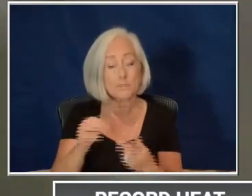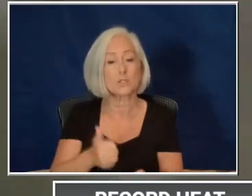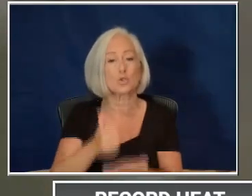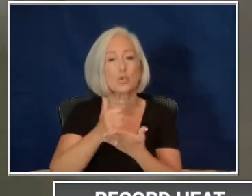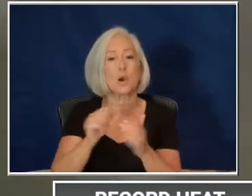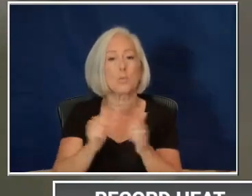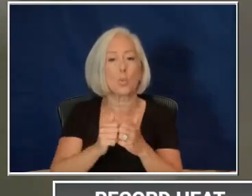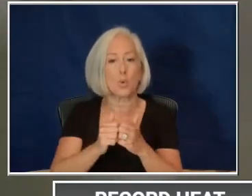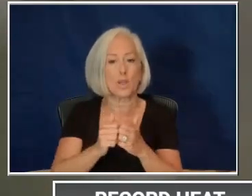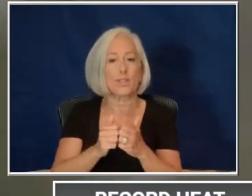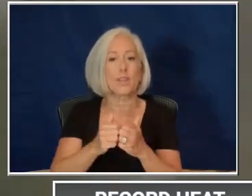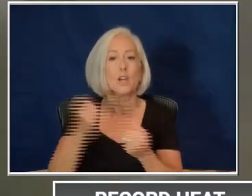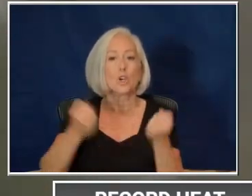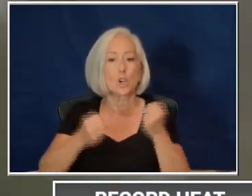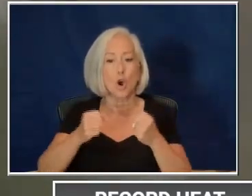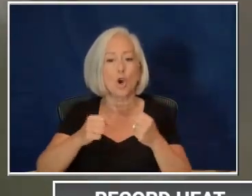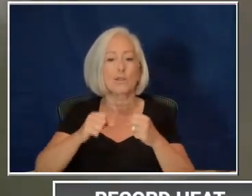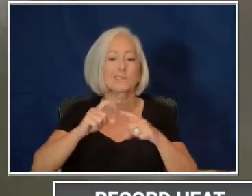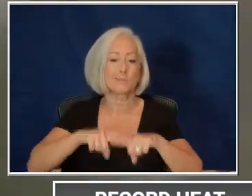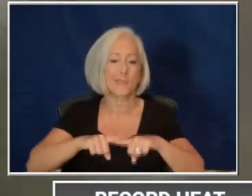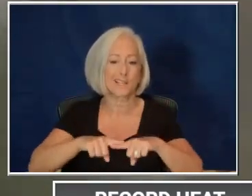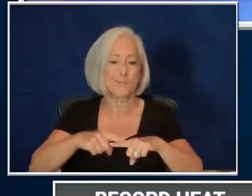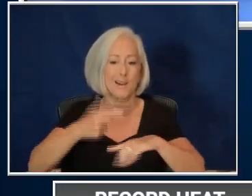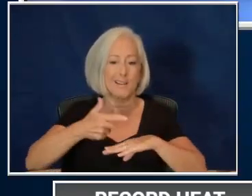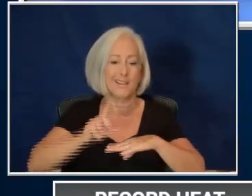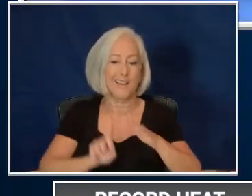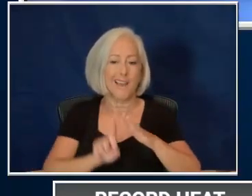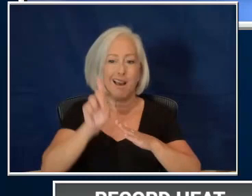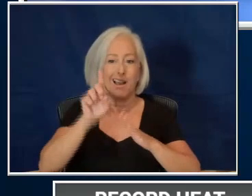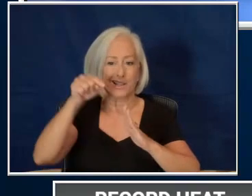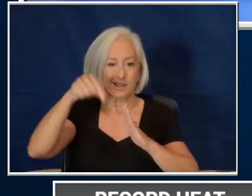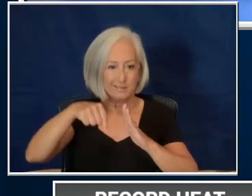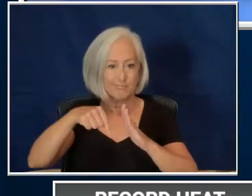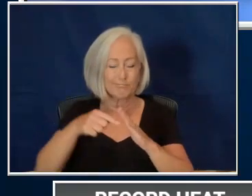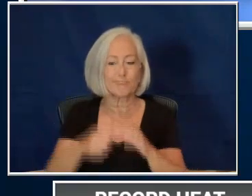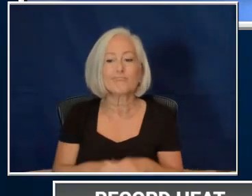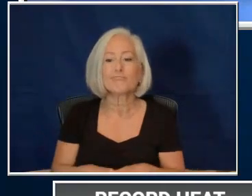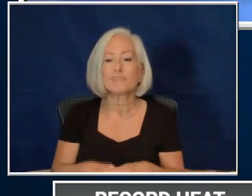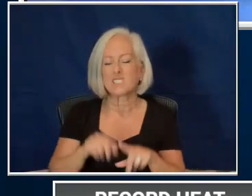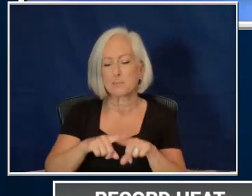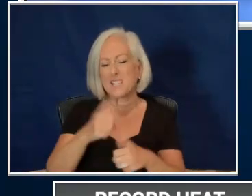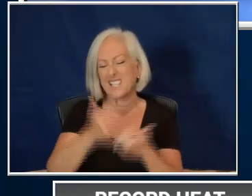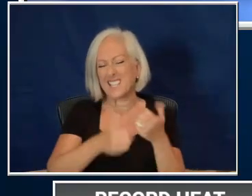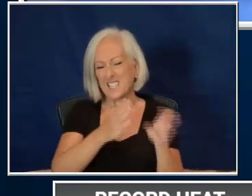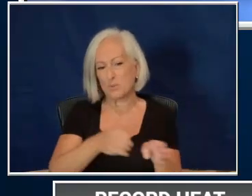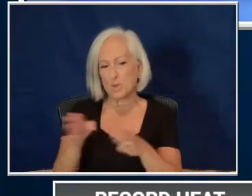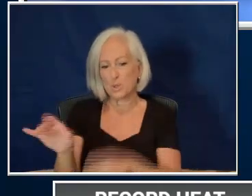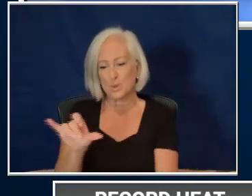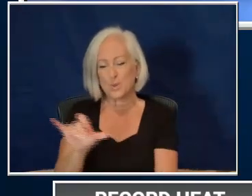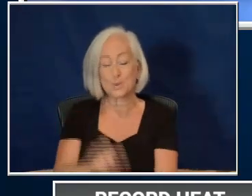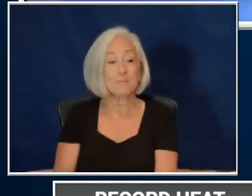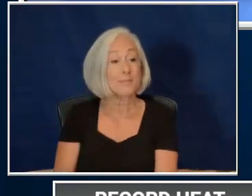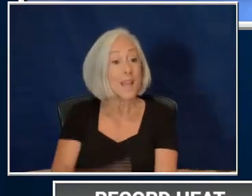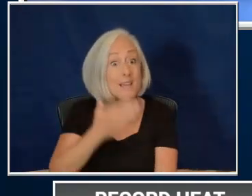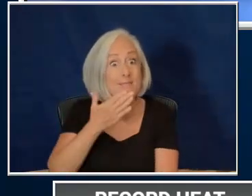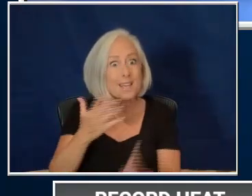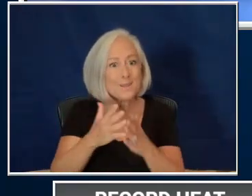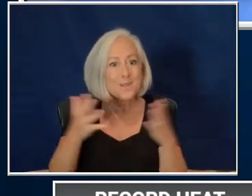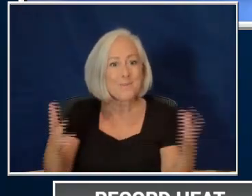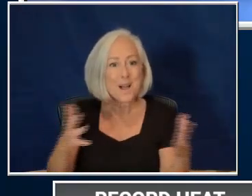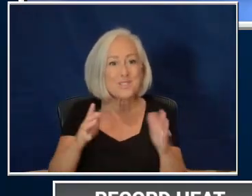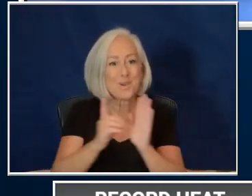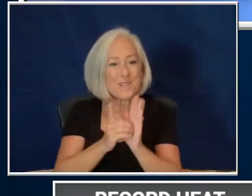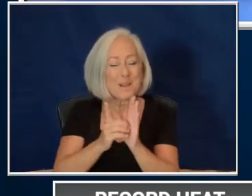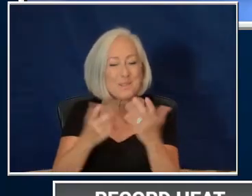and we'll decide that based on what each person is needing. Yeah, start and work your way up. Ladies, thank you so much for the demonstration this morning.